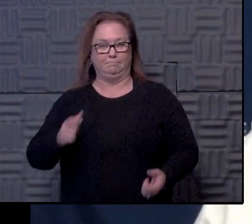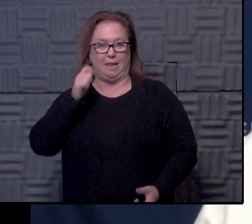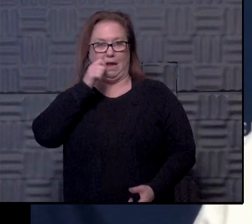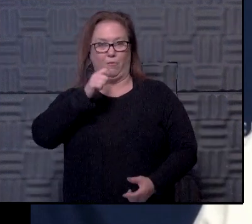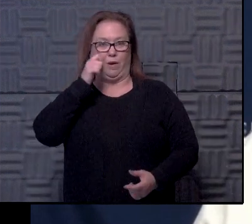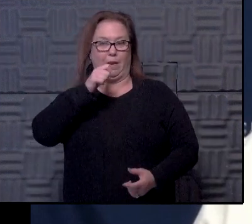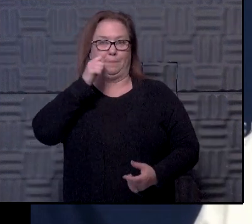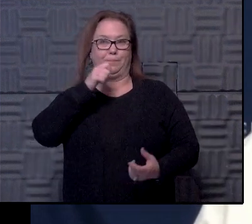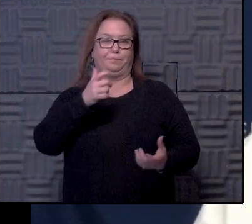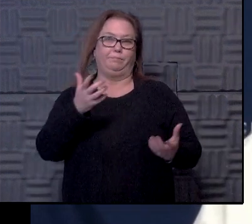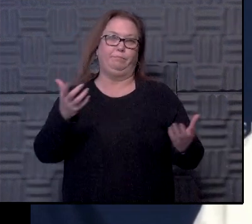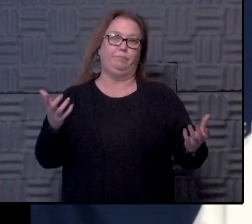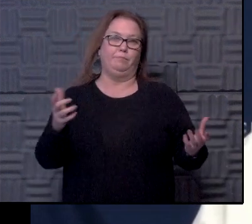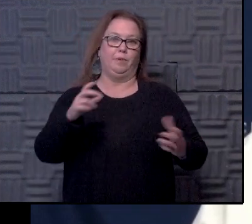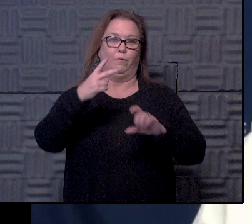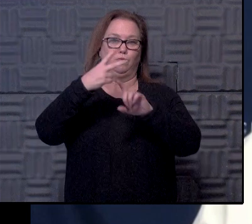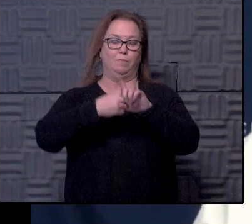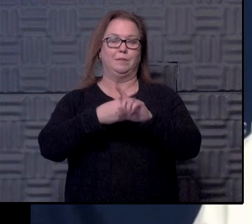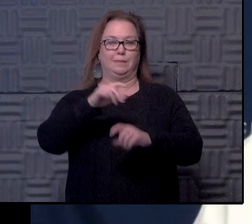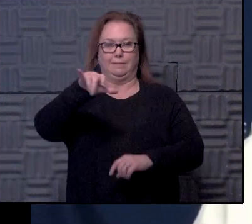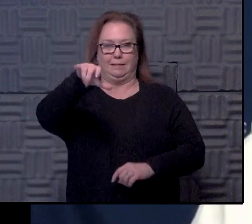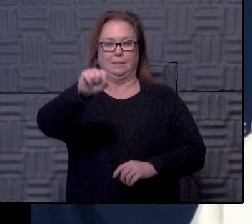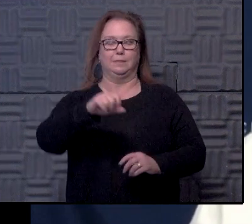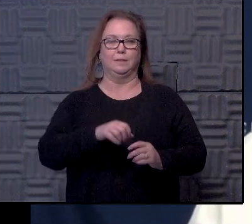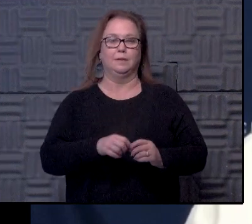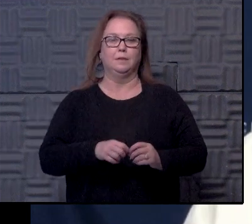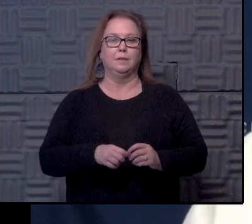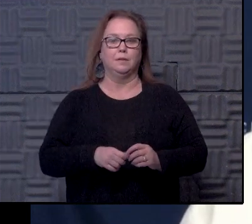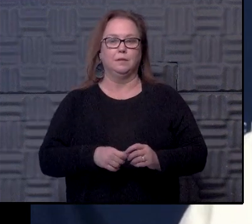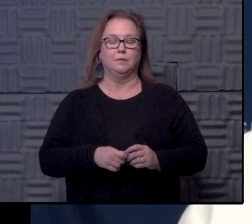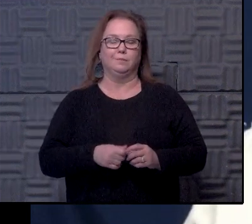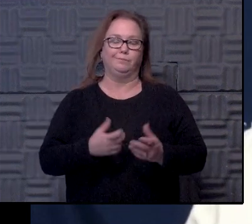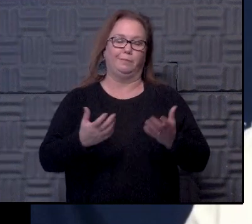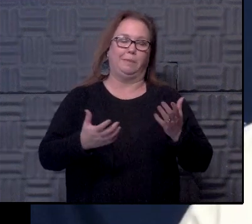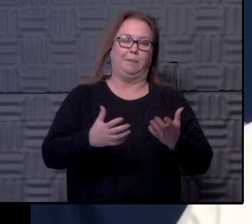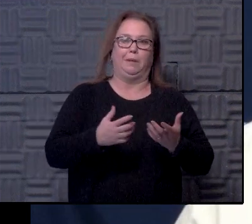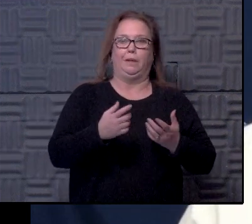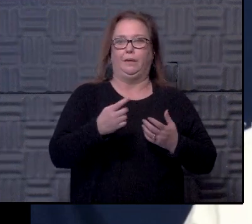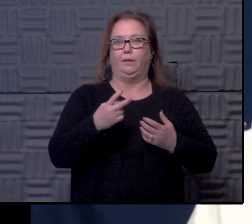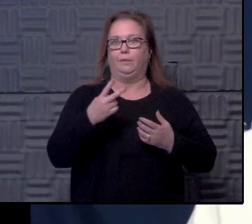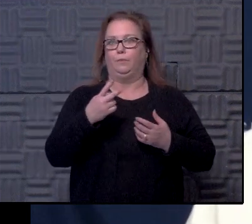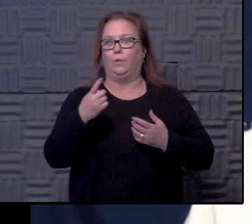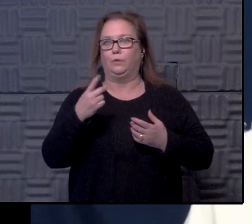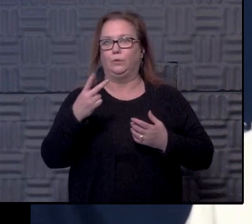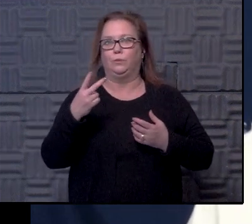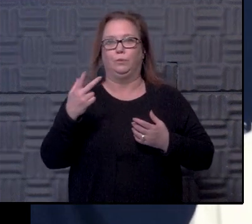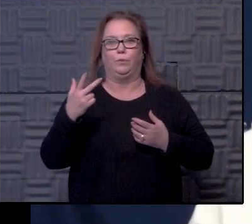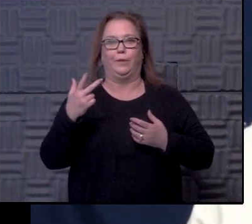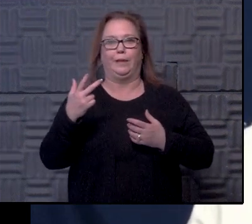the past 2 months? Yes. Maybe minus a few days right there around